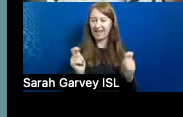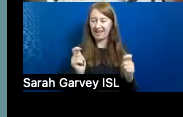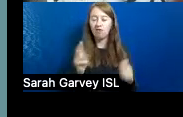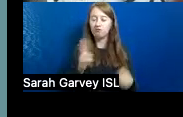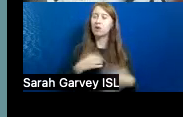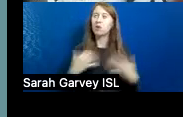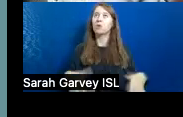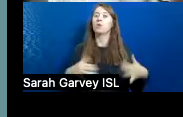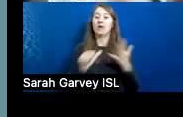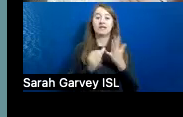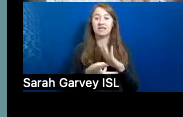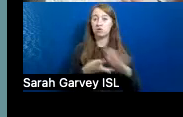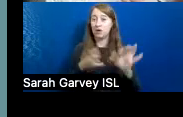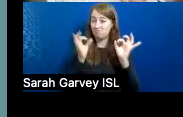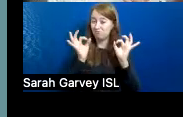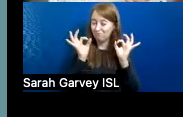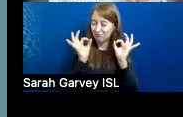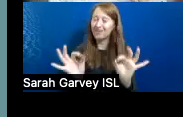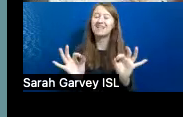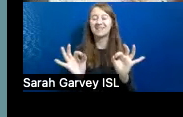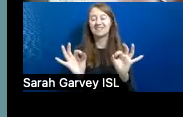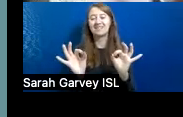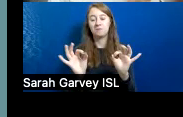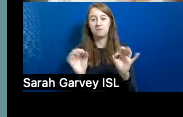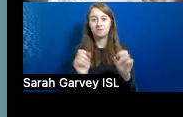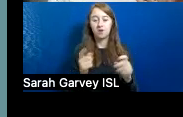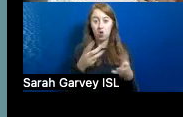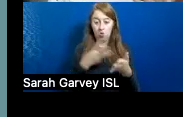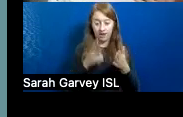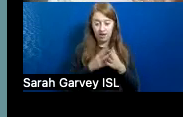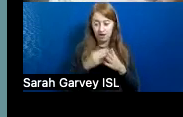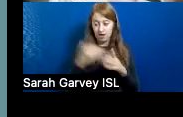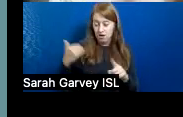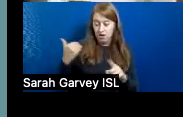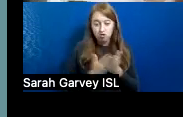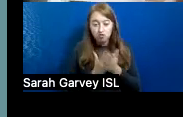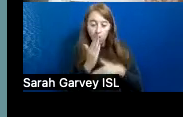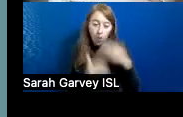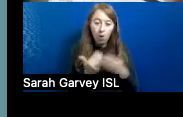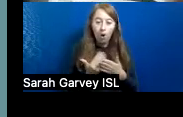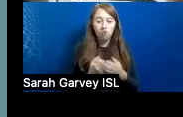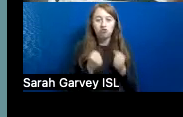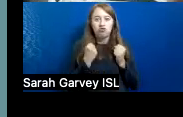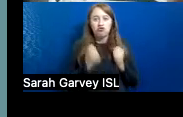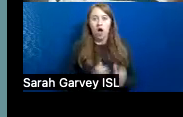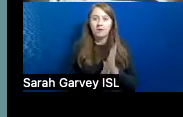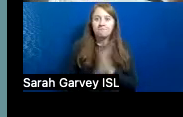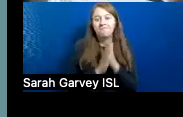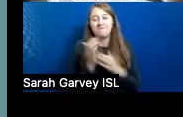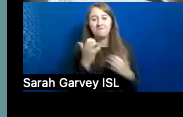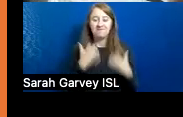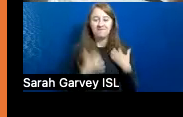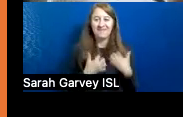weeks. We all came out of it quite energized in what the future might hold for Irish politics if some of these ladies actually